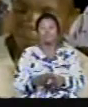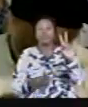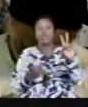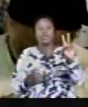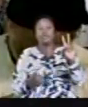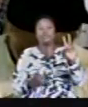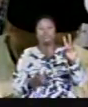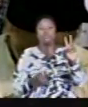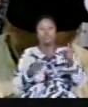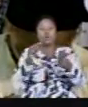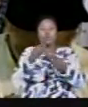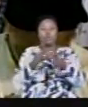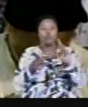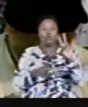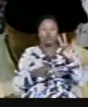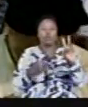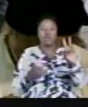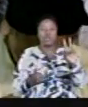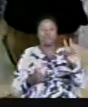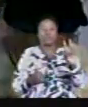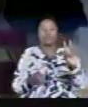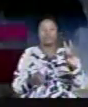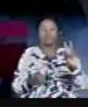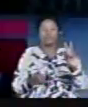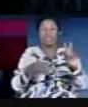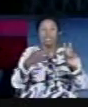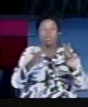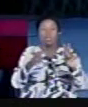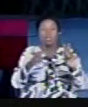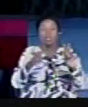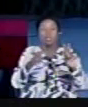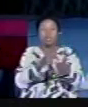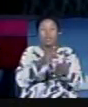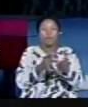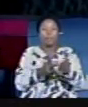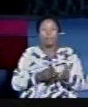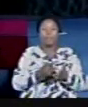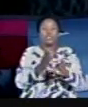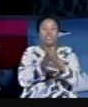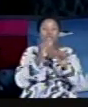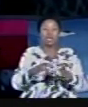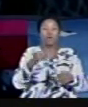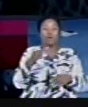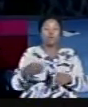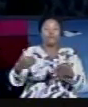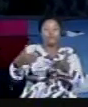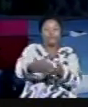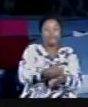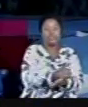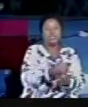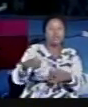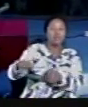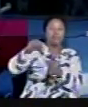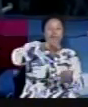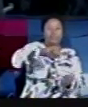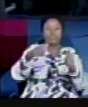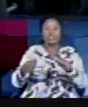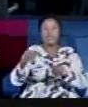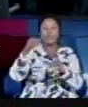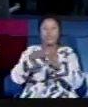Point number two, the partakers of fresh baptism in the